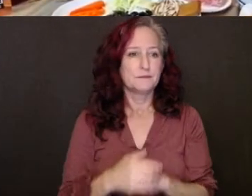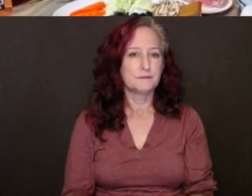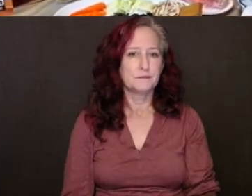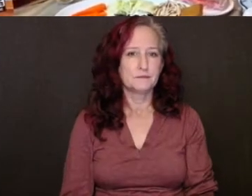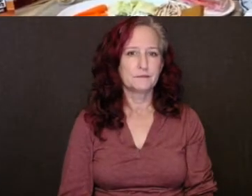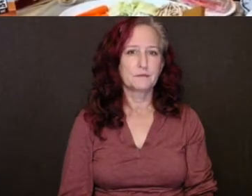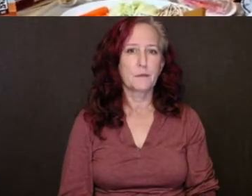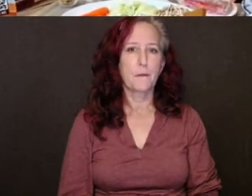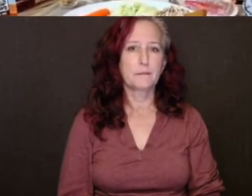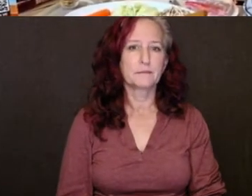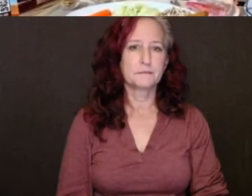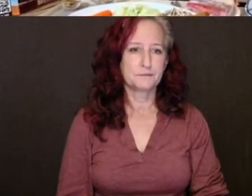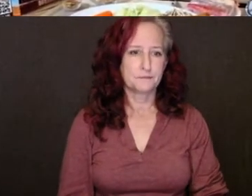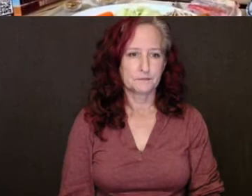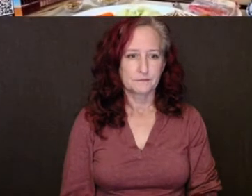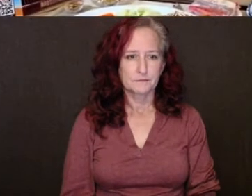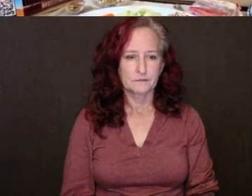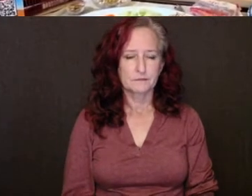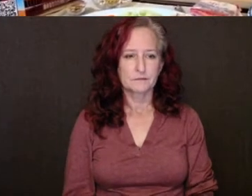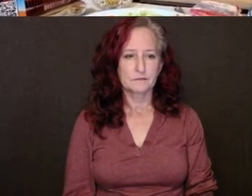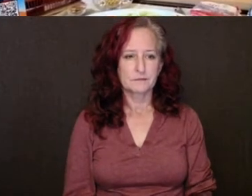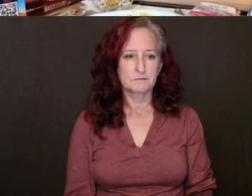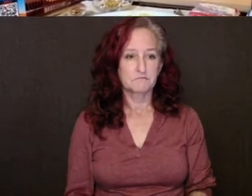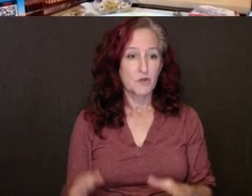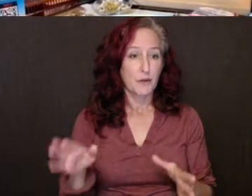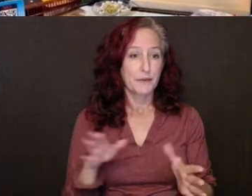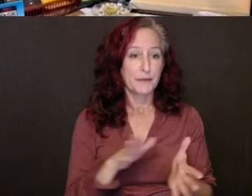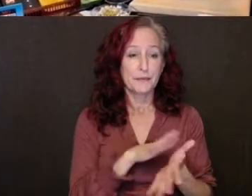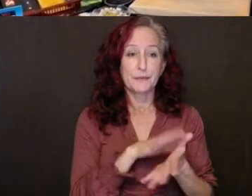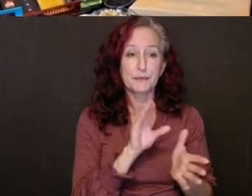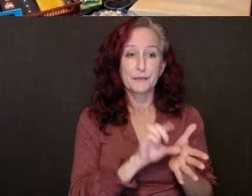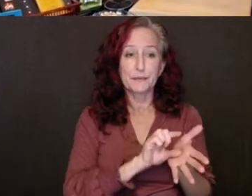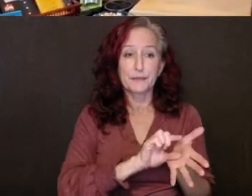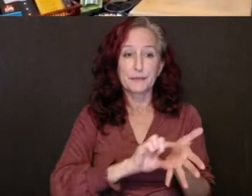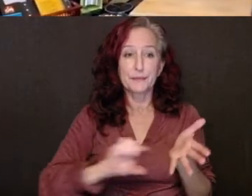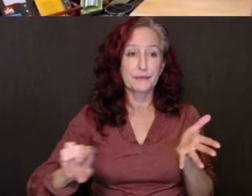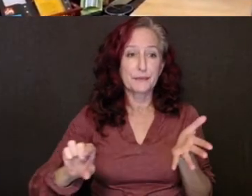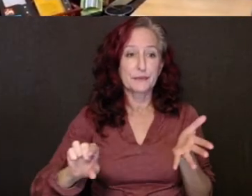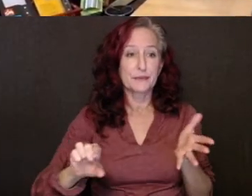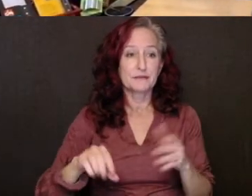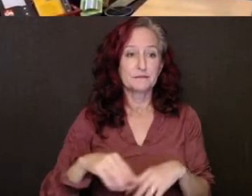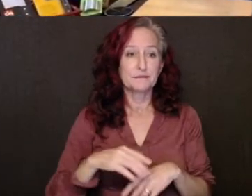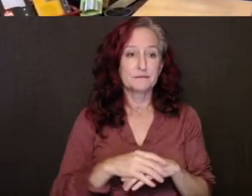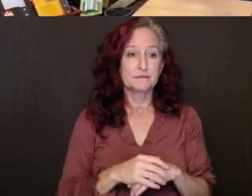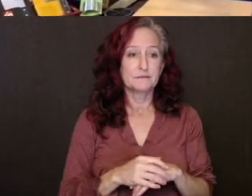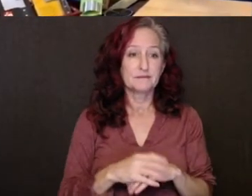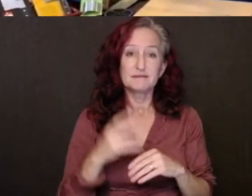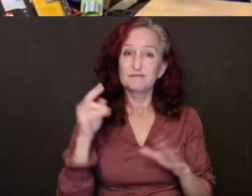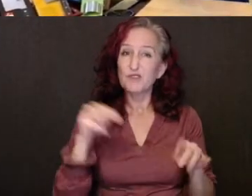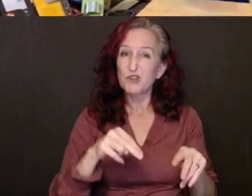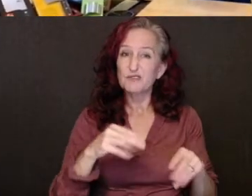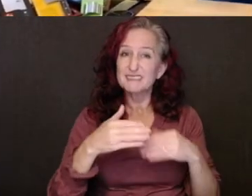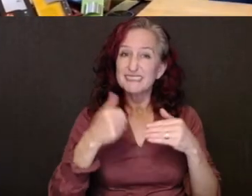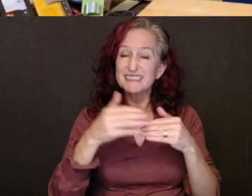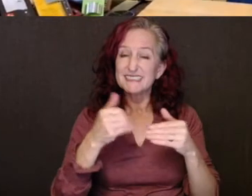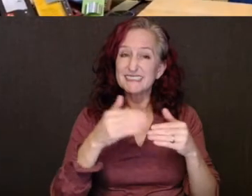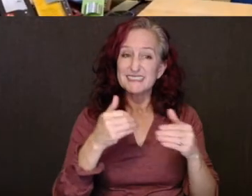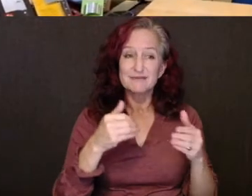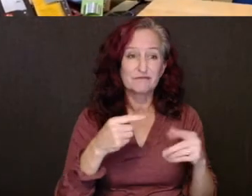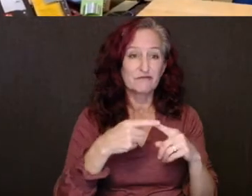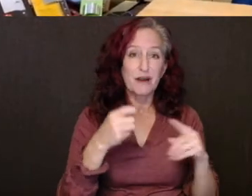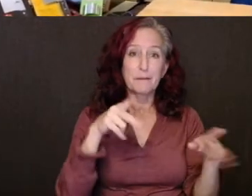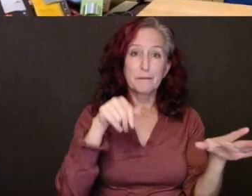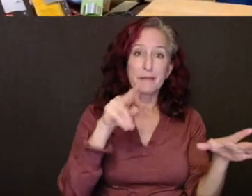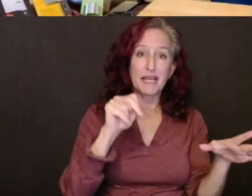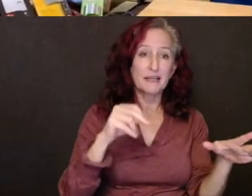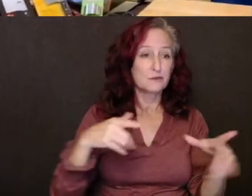just enough. Heat up your frying pan. Best to use a non-stick frying pan and pan fried on both sides. And once I do that,